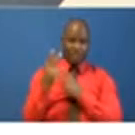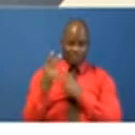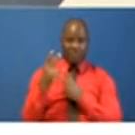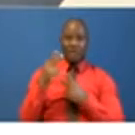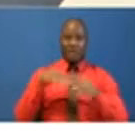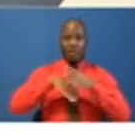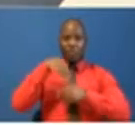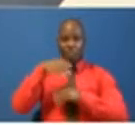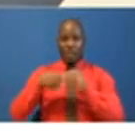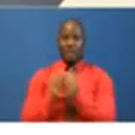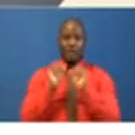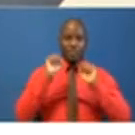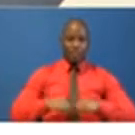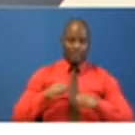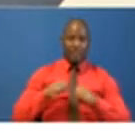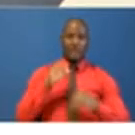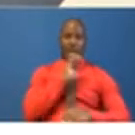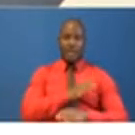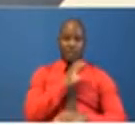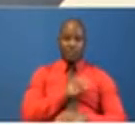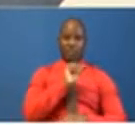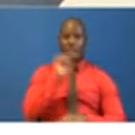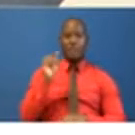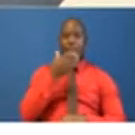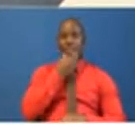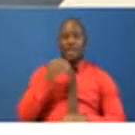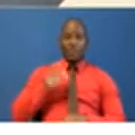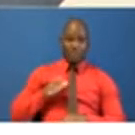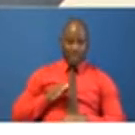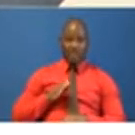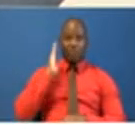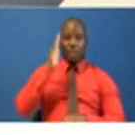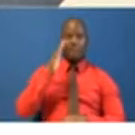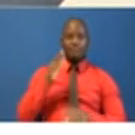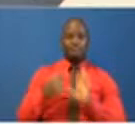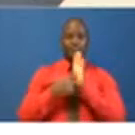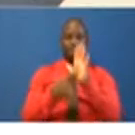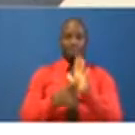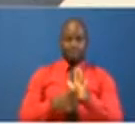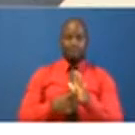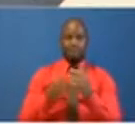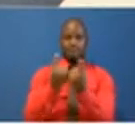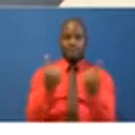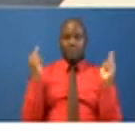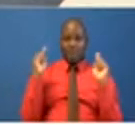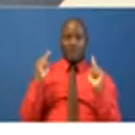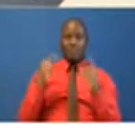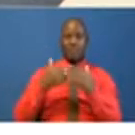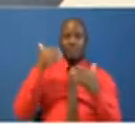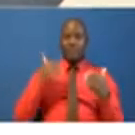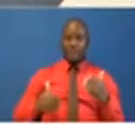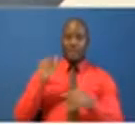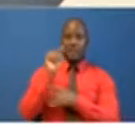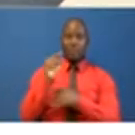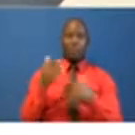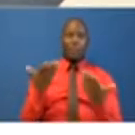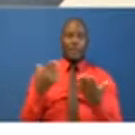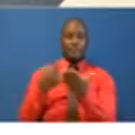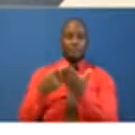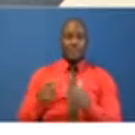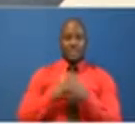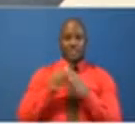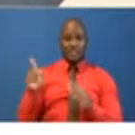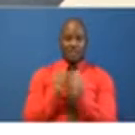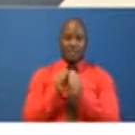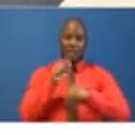competence and possibly the character of those men and women that will be featuring in the auditorium just behind the stage where that debate will kick